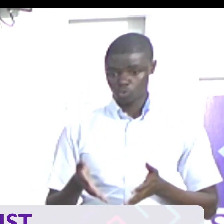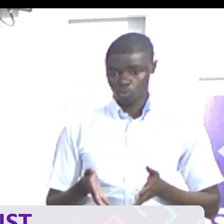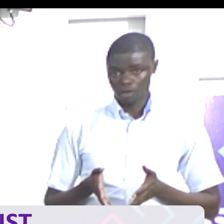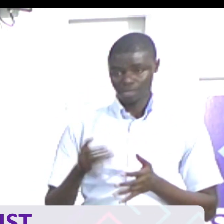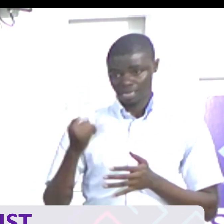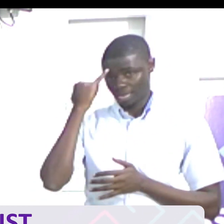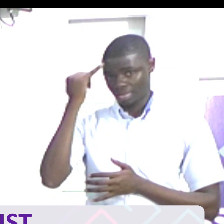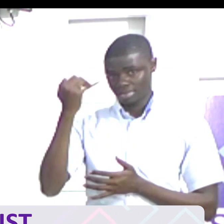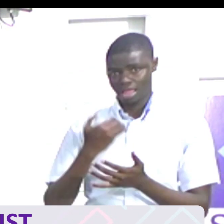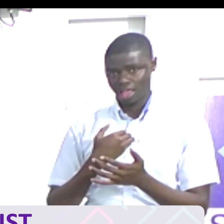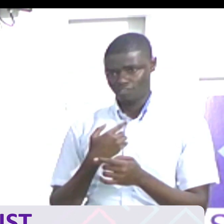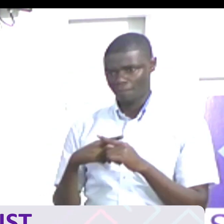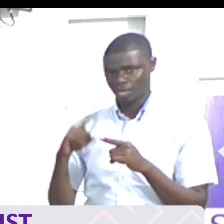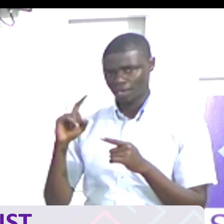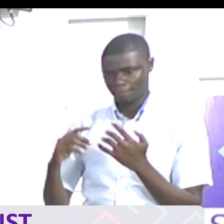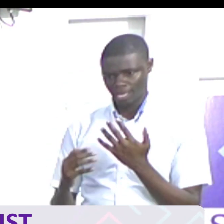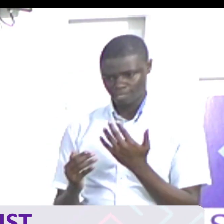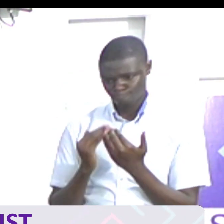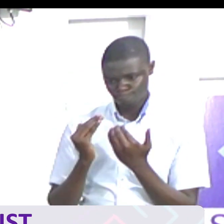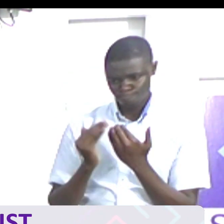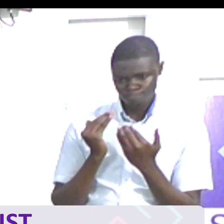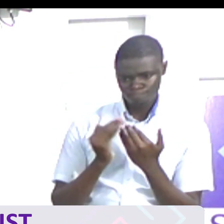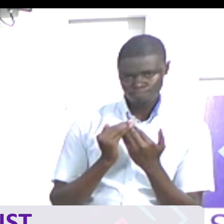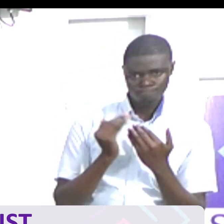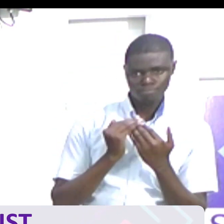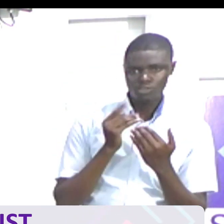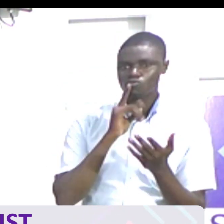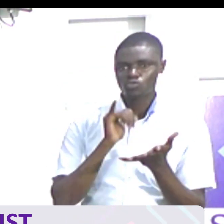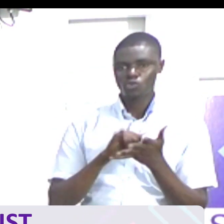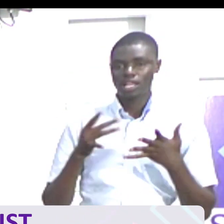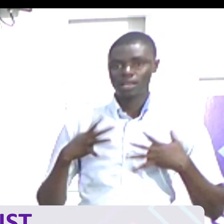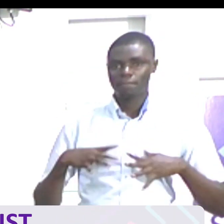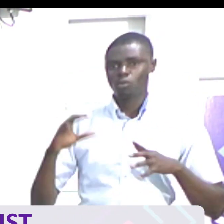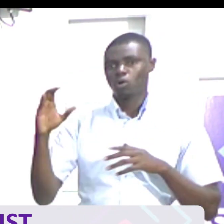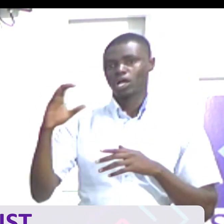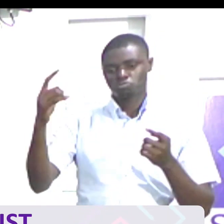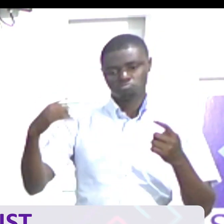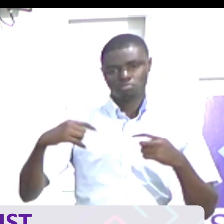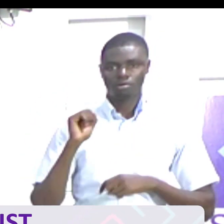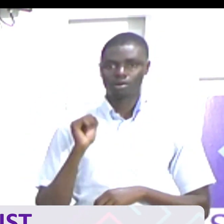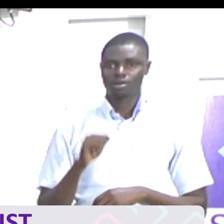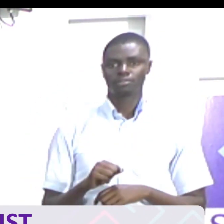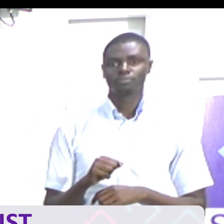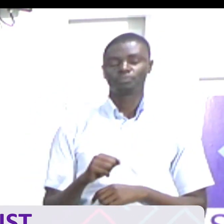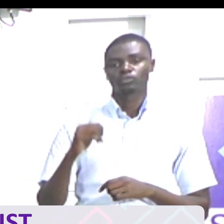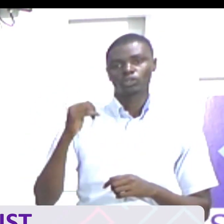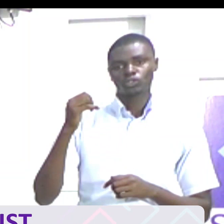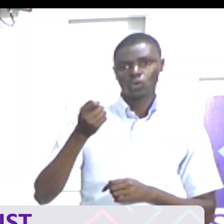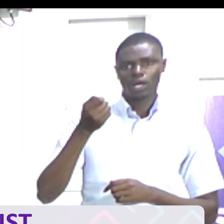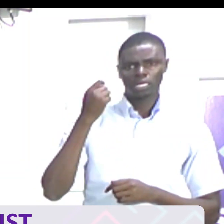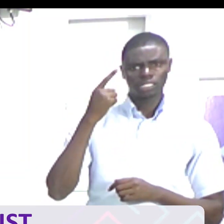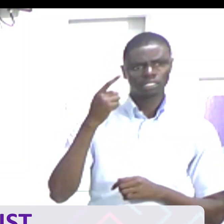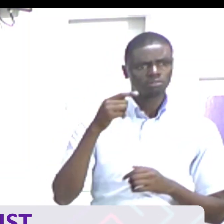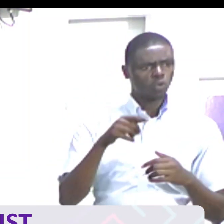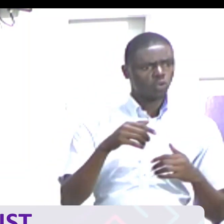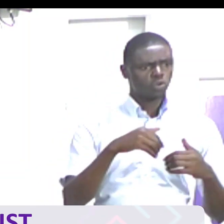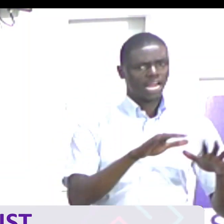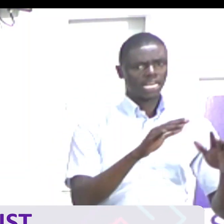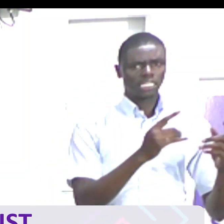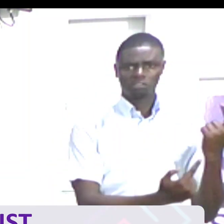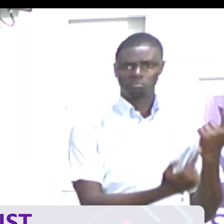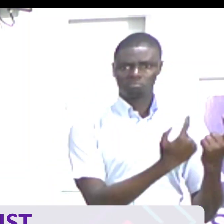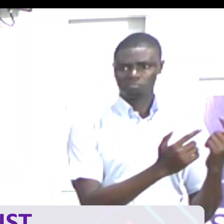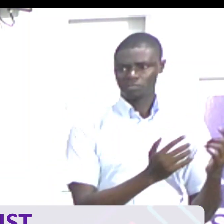idea, but then again you have to groom it to make sense to people. Mtu aelewe kwa nini Brenton ana resign kwa mpishi